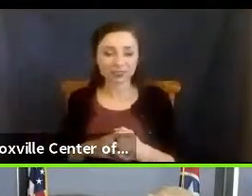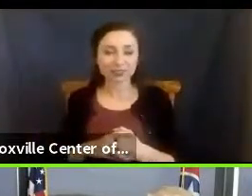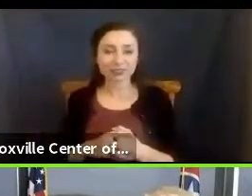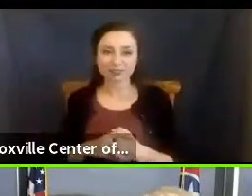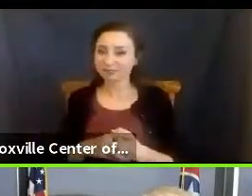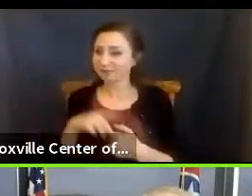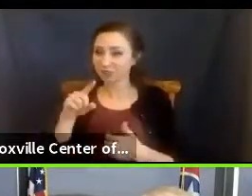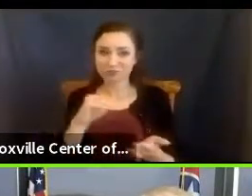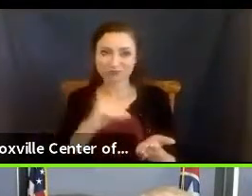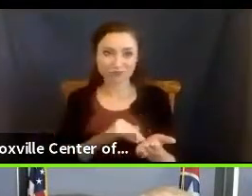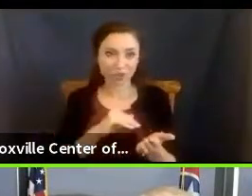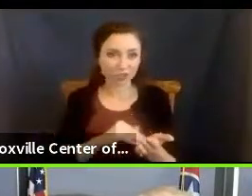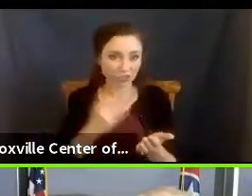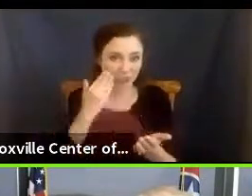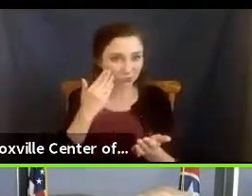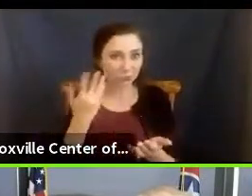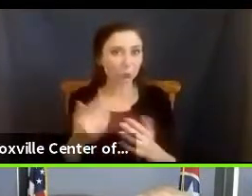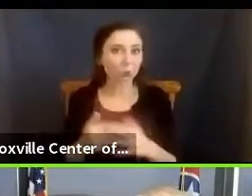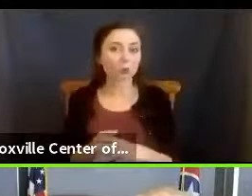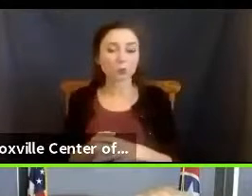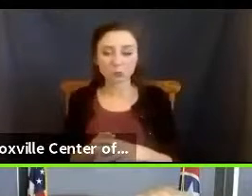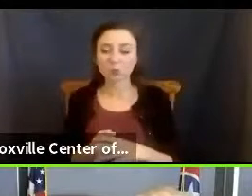as a doctor.